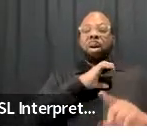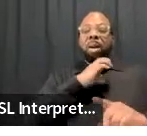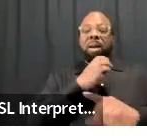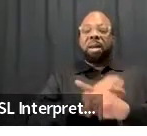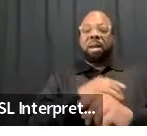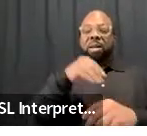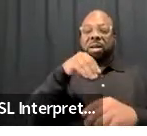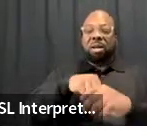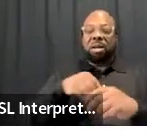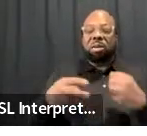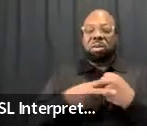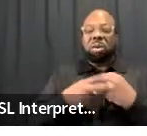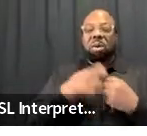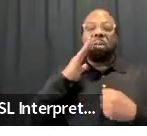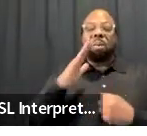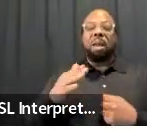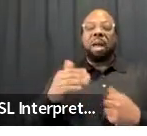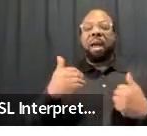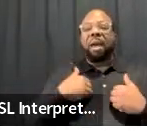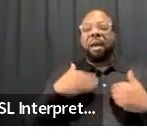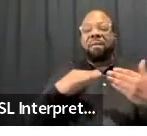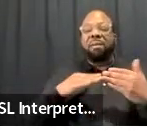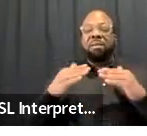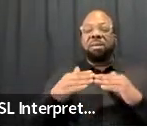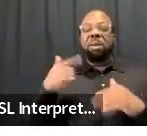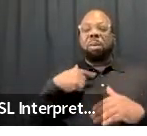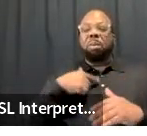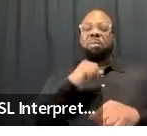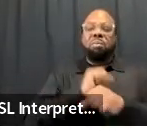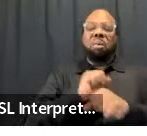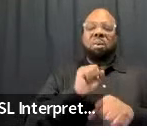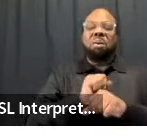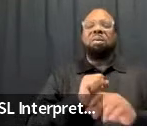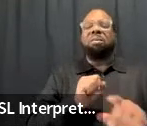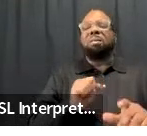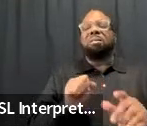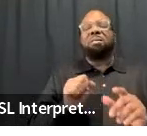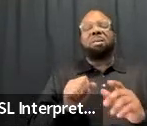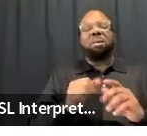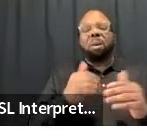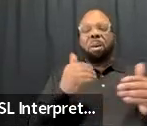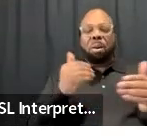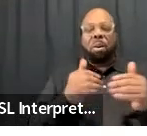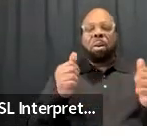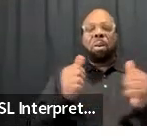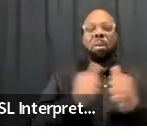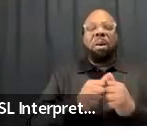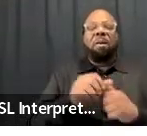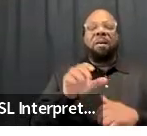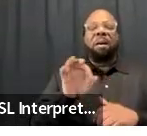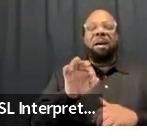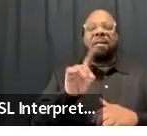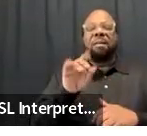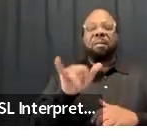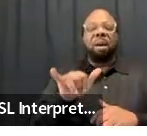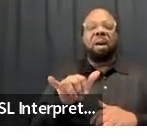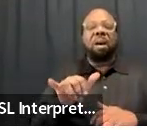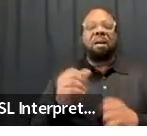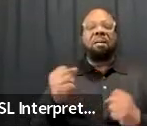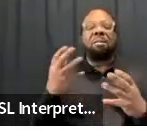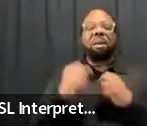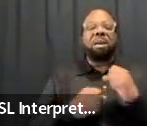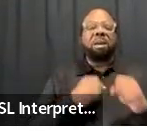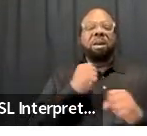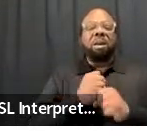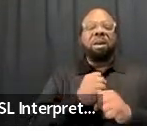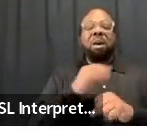in our city. We have been working with, I can reassure you, we've been working very closely with FDNY for years, and in particular on